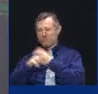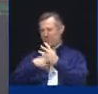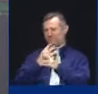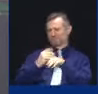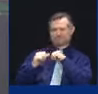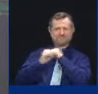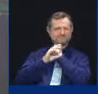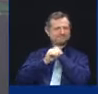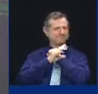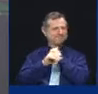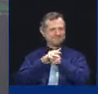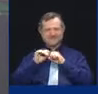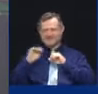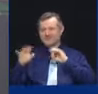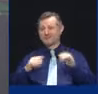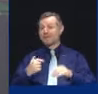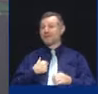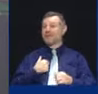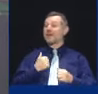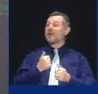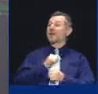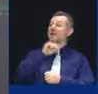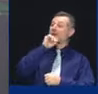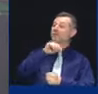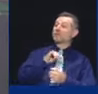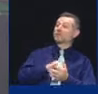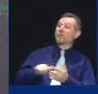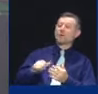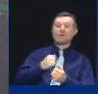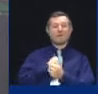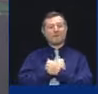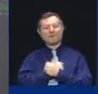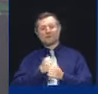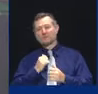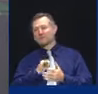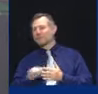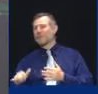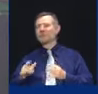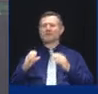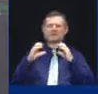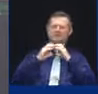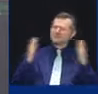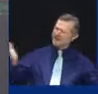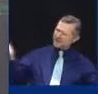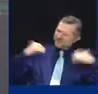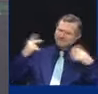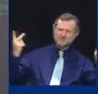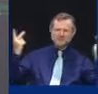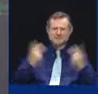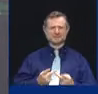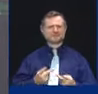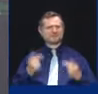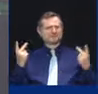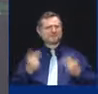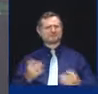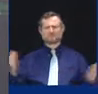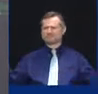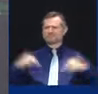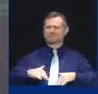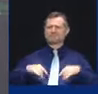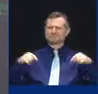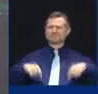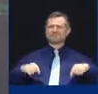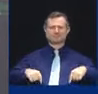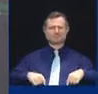York. What does that mean? It means come to New York. It is the state to visit. Now, we have New York